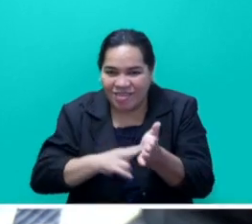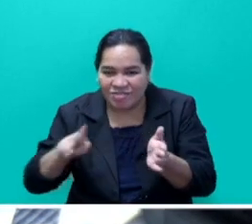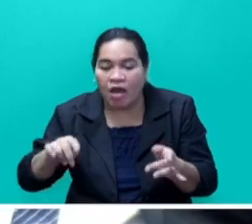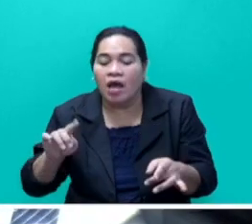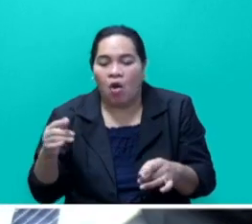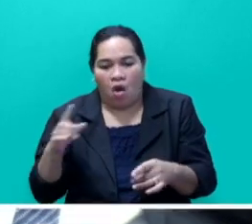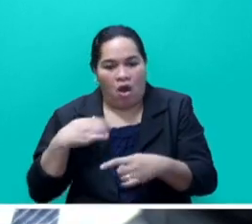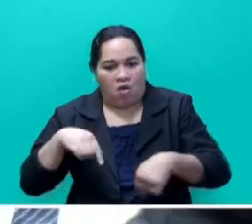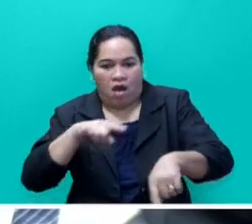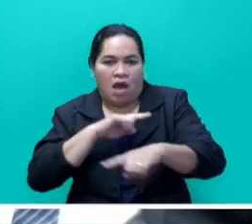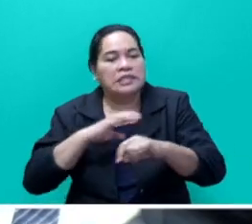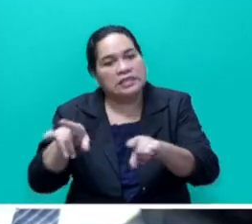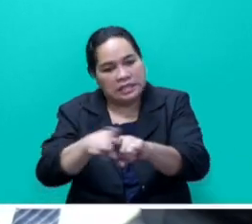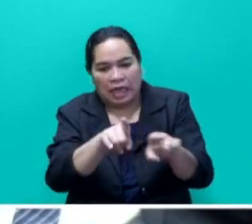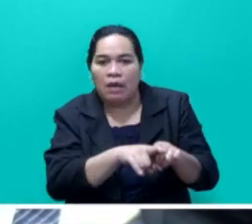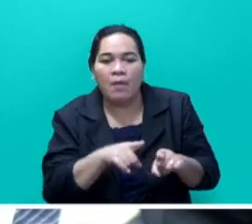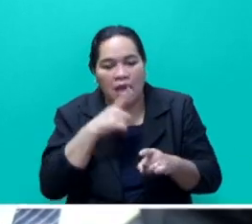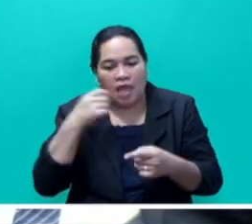that